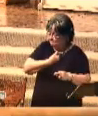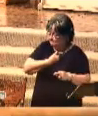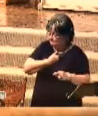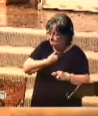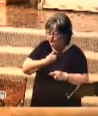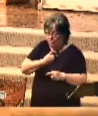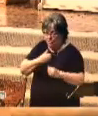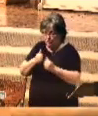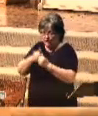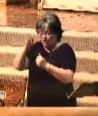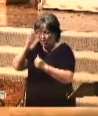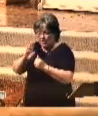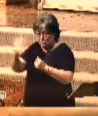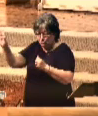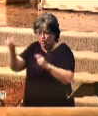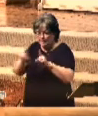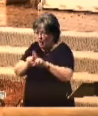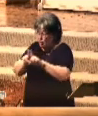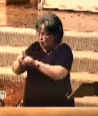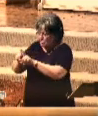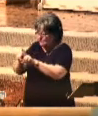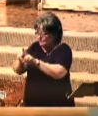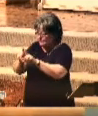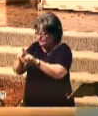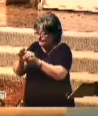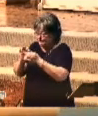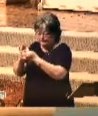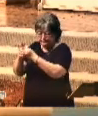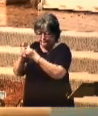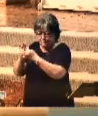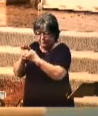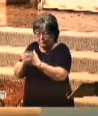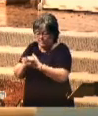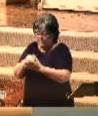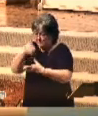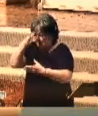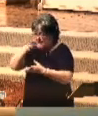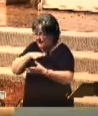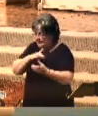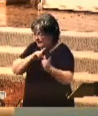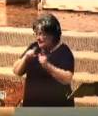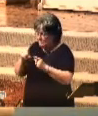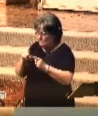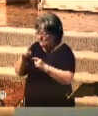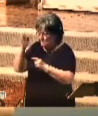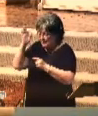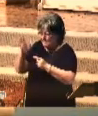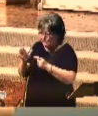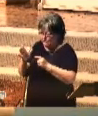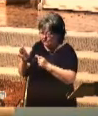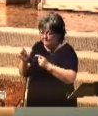With God as your partner. There was a man that came to his pastor. He was very sincere. He was a very faithful man in the church. Loved the